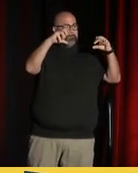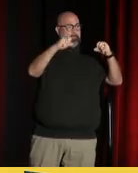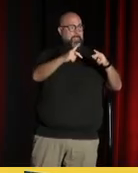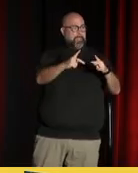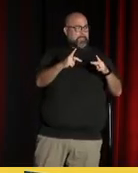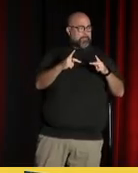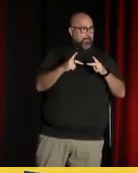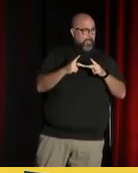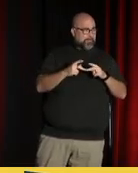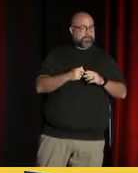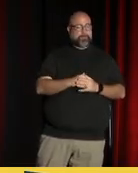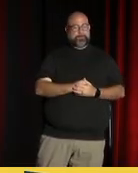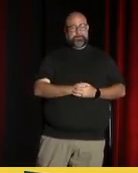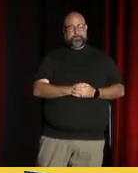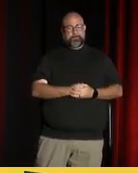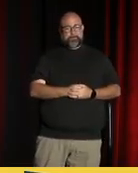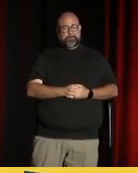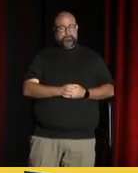place.